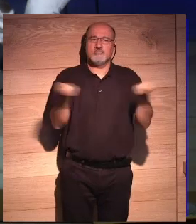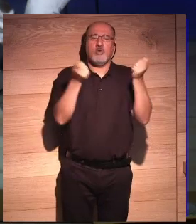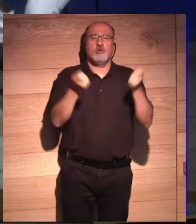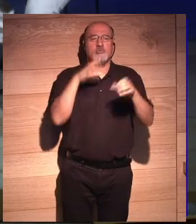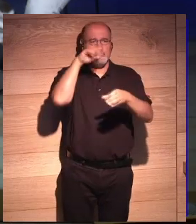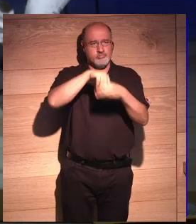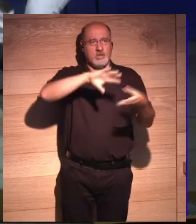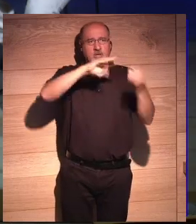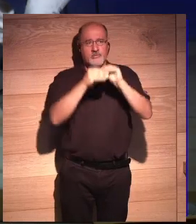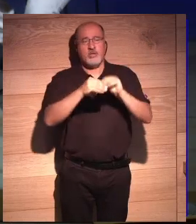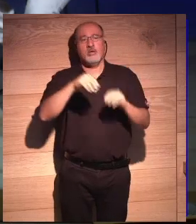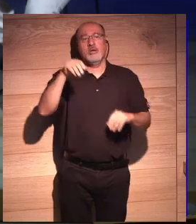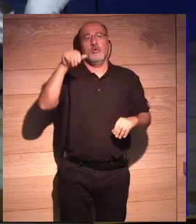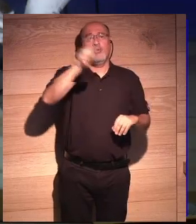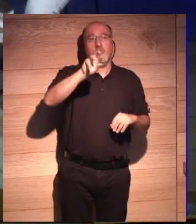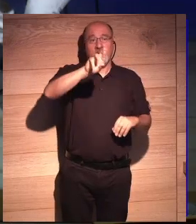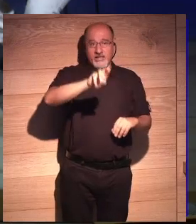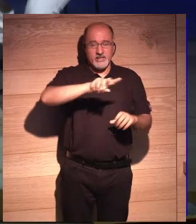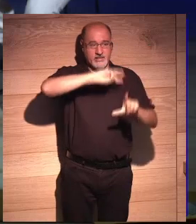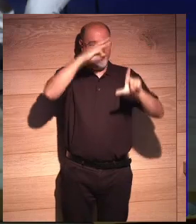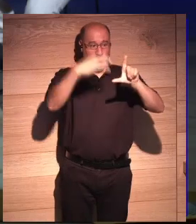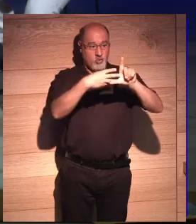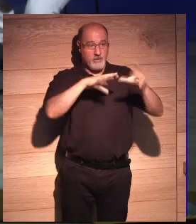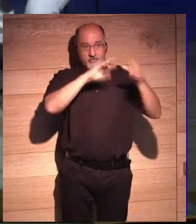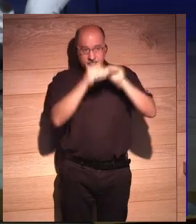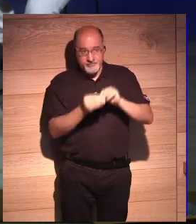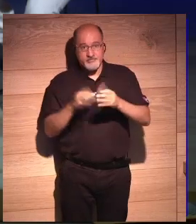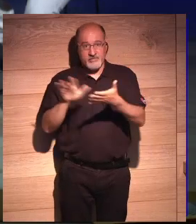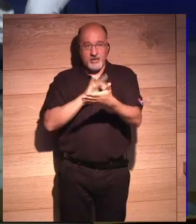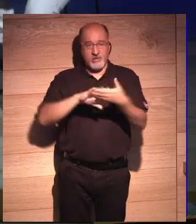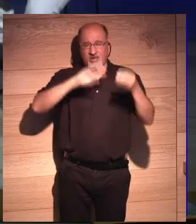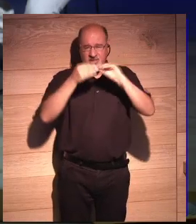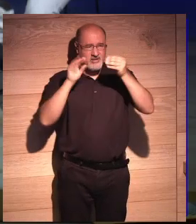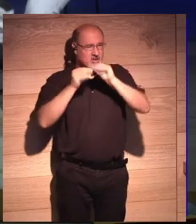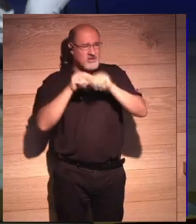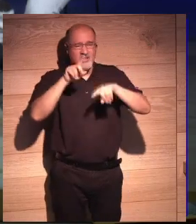idea that everything has to be adaptable to anything. No, we need adaptation to everything.